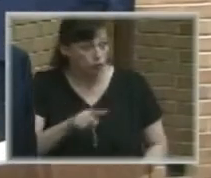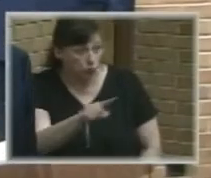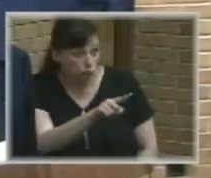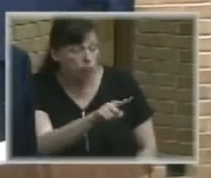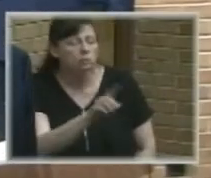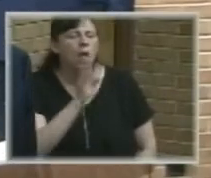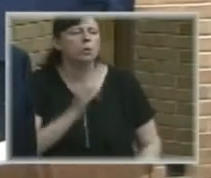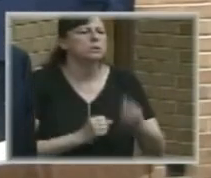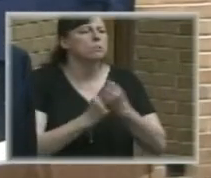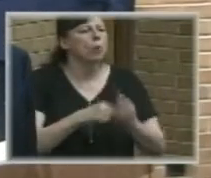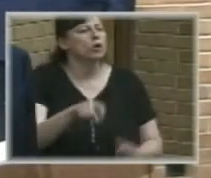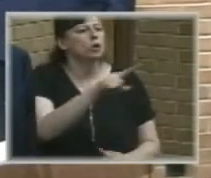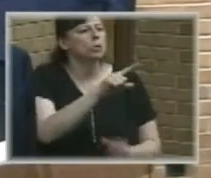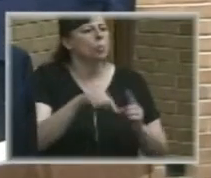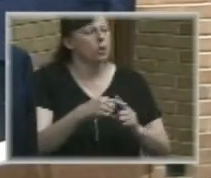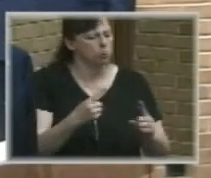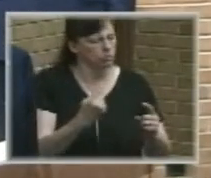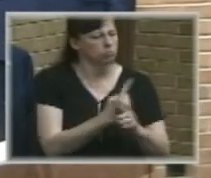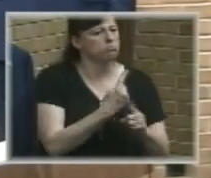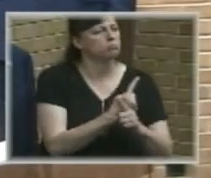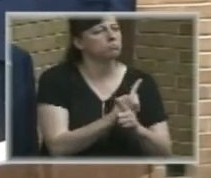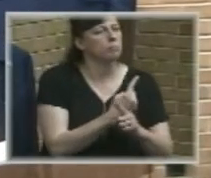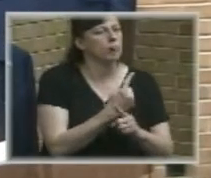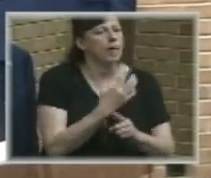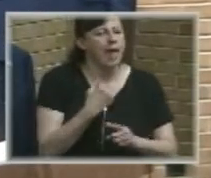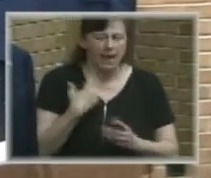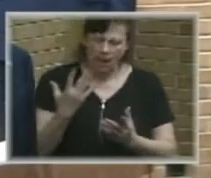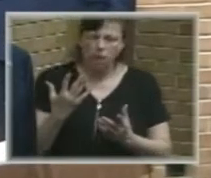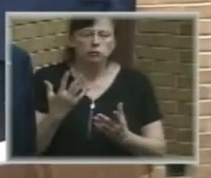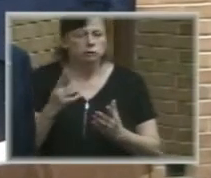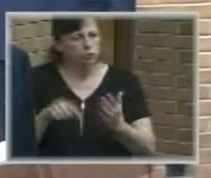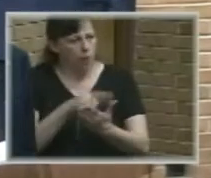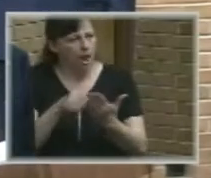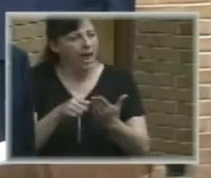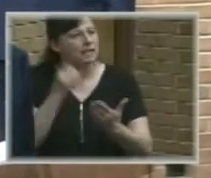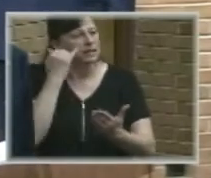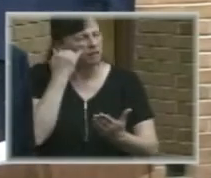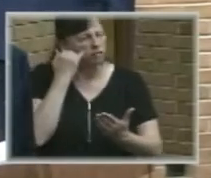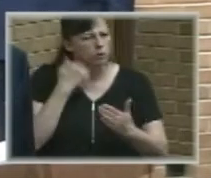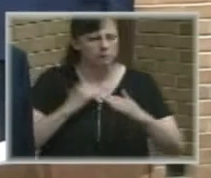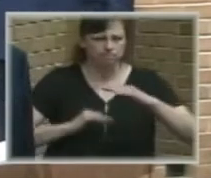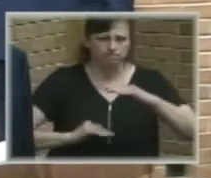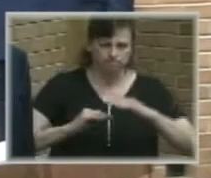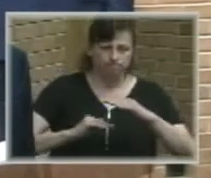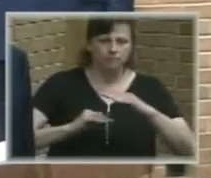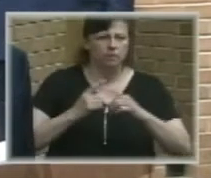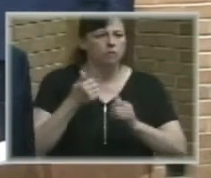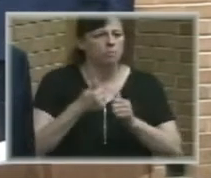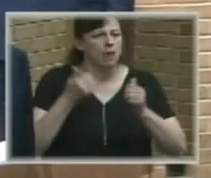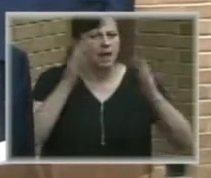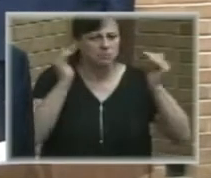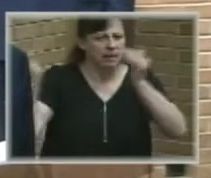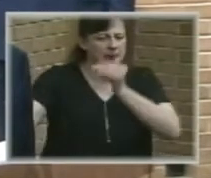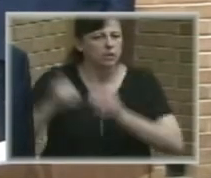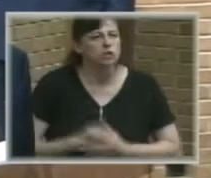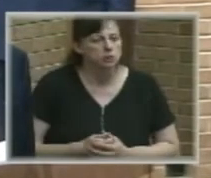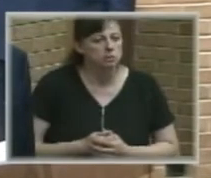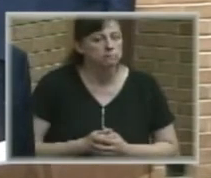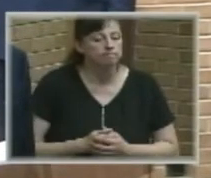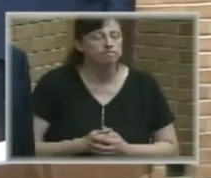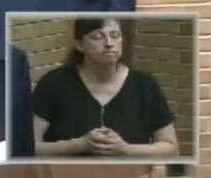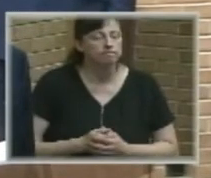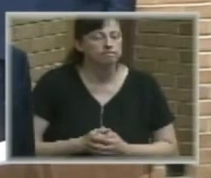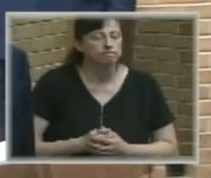will support you when you are just and take corrective measures when we fall short of expectations. With that